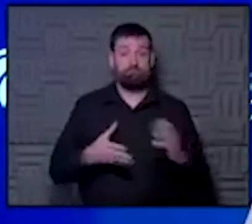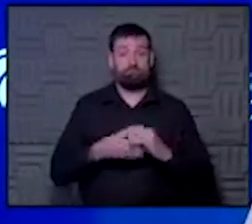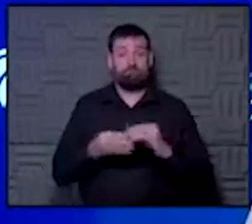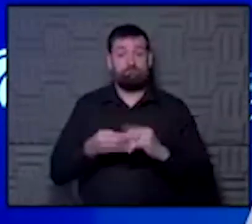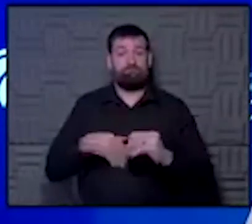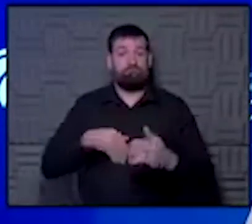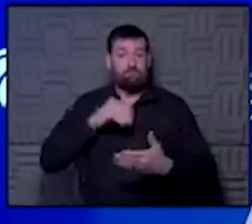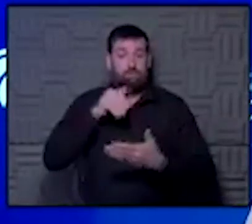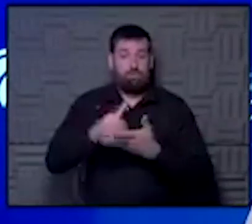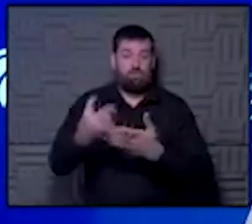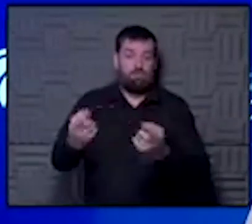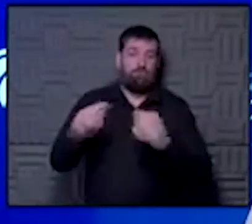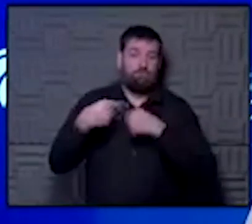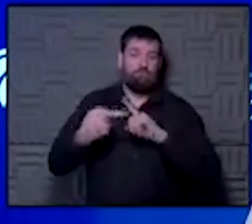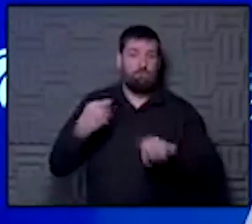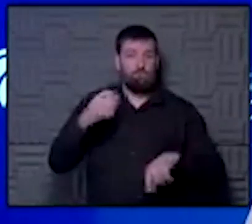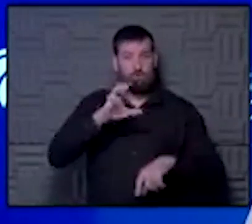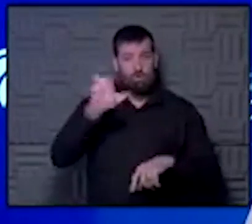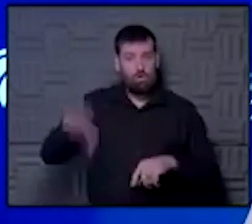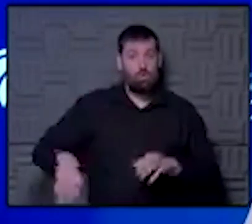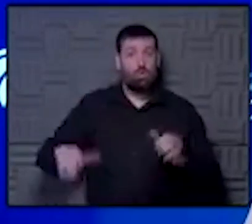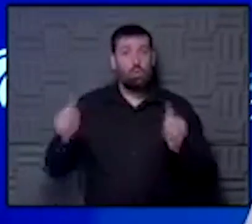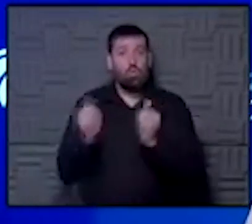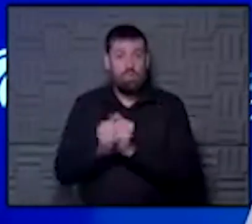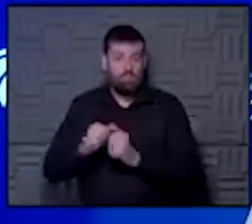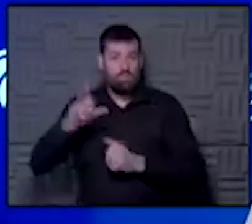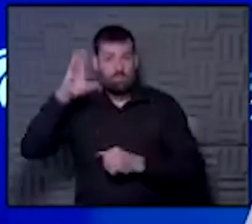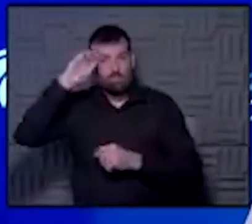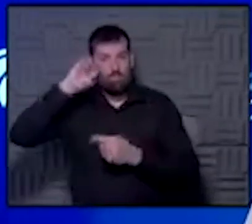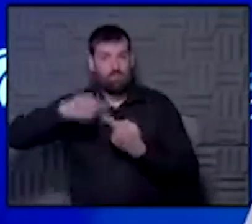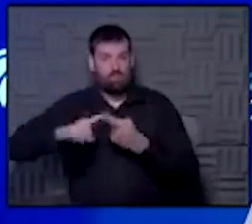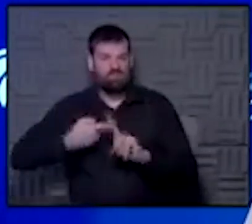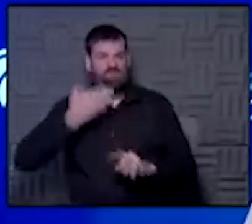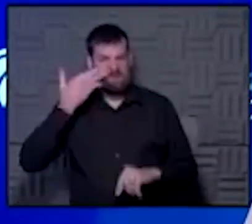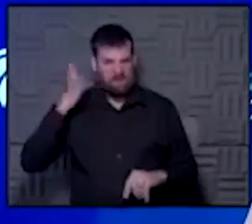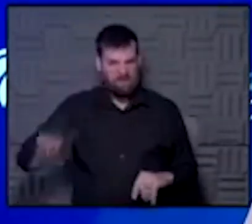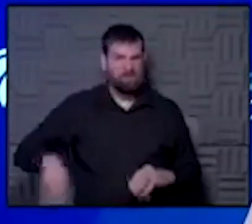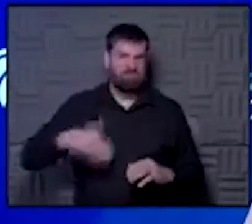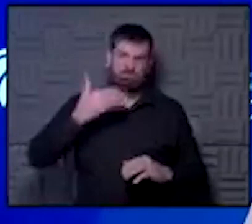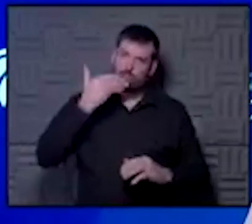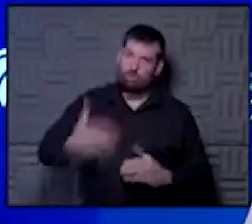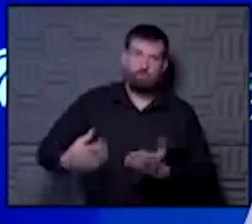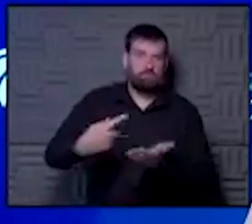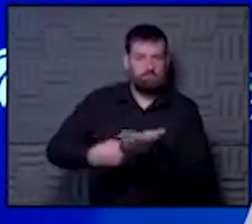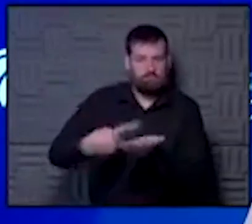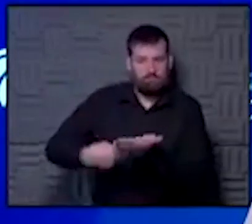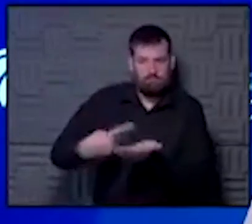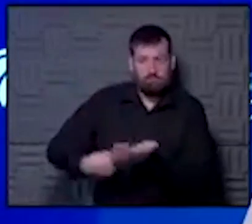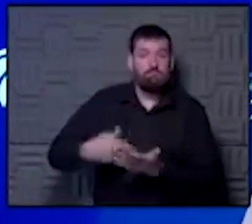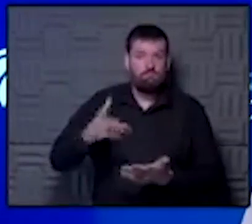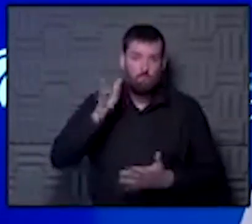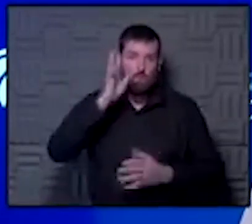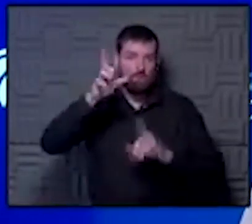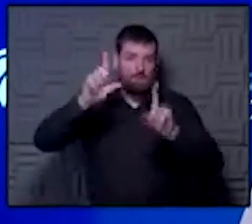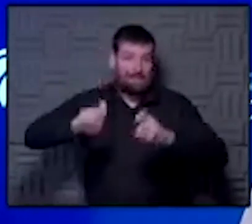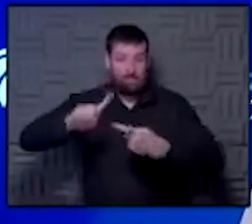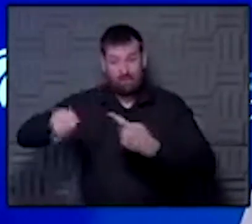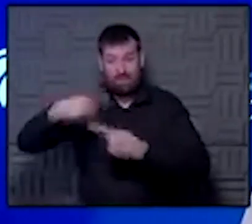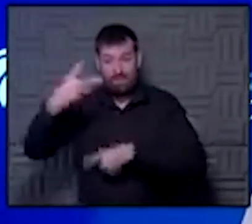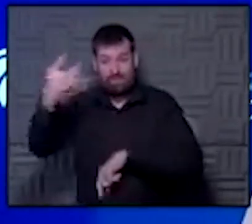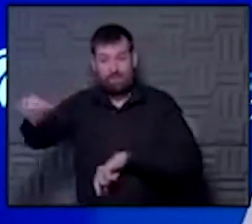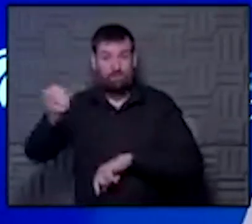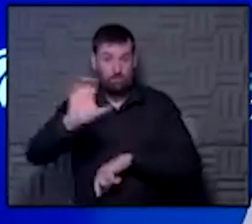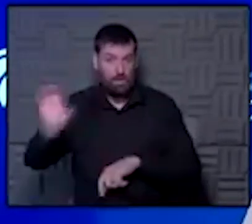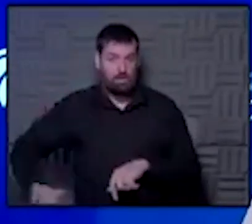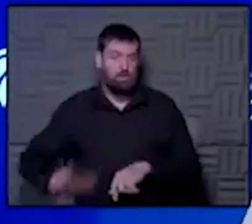daughter's coming in from Chicago. She's going to bring her boyfriend. I know that they're really good because we talk to her about it all the time. They're going to get tested when they leave Chicago, so when